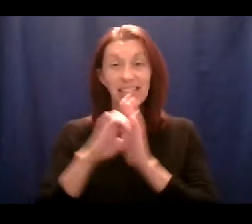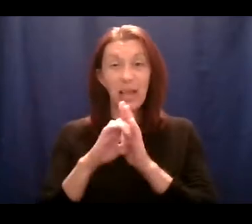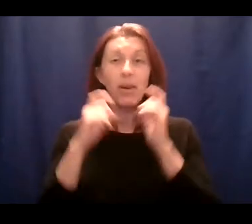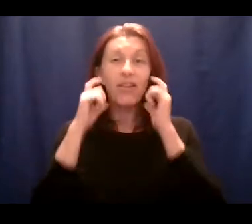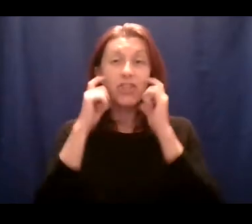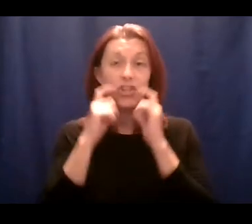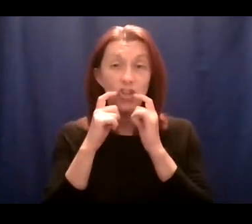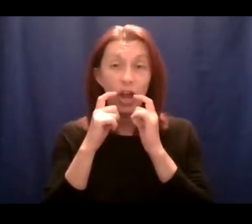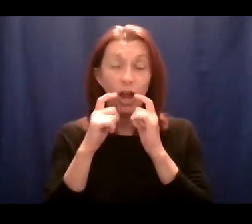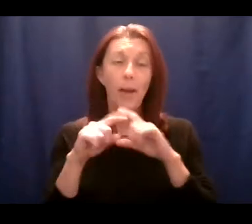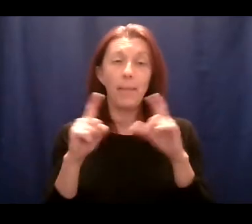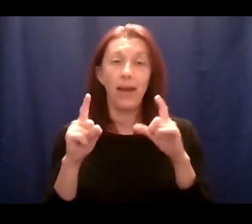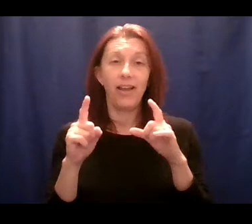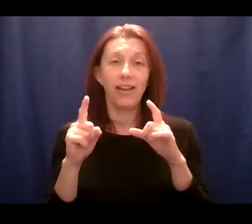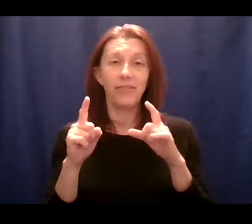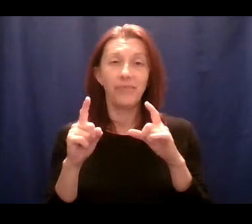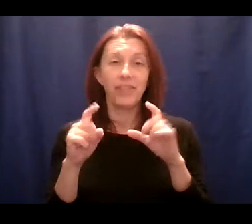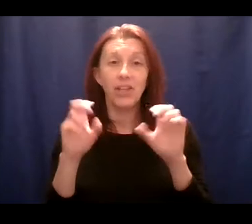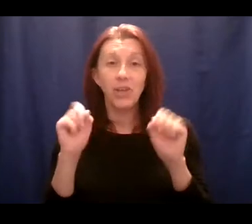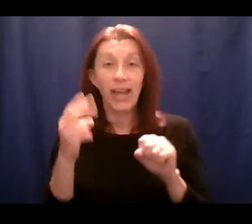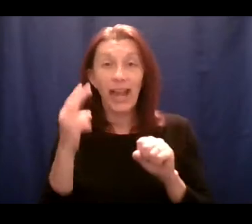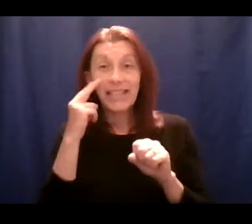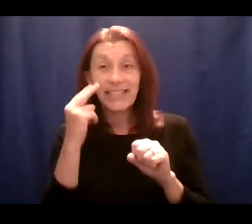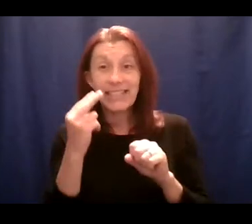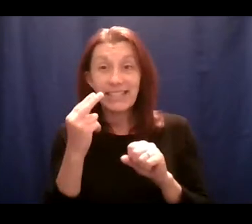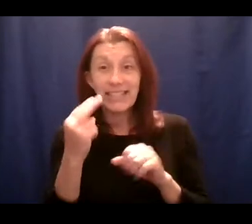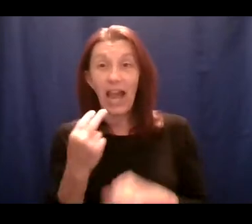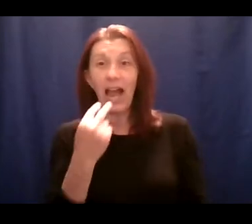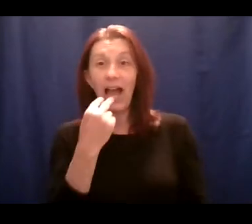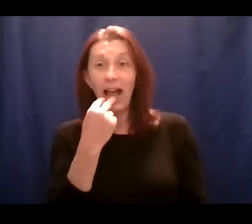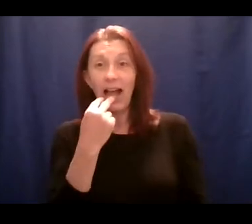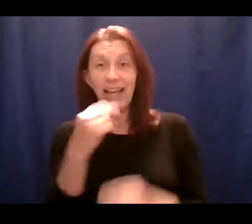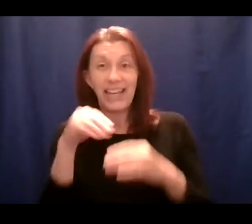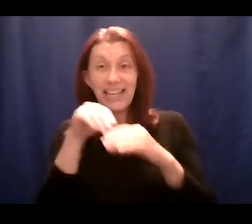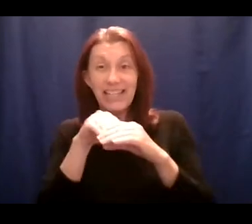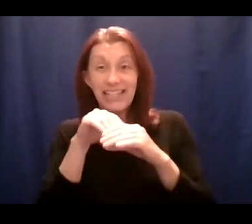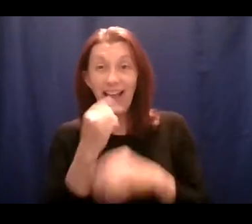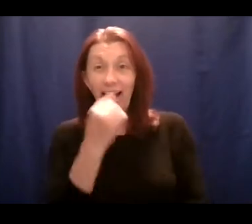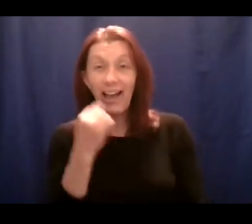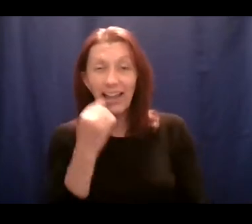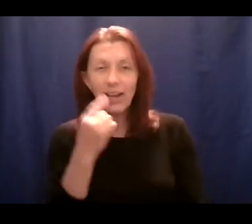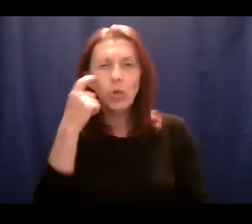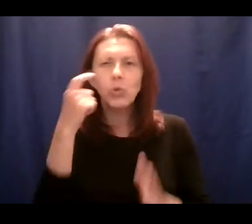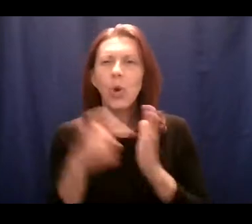peek, since you can see inside this shark's mouth. What do you notice about its